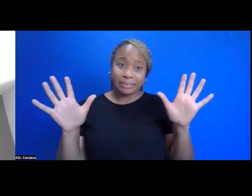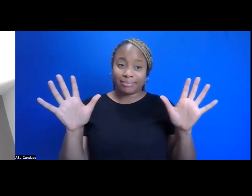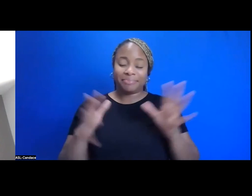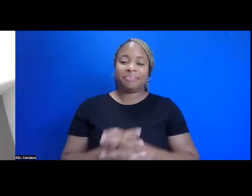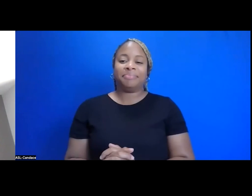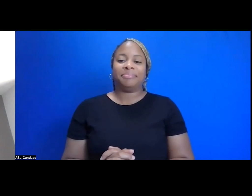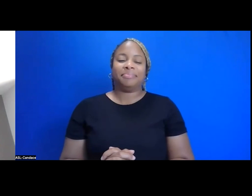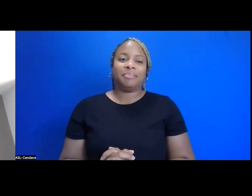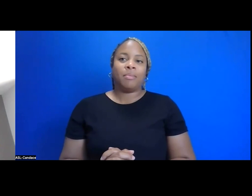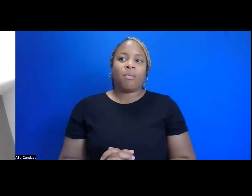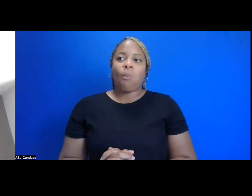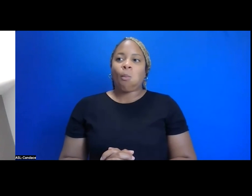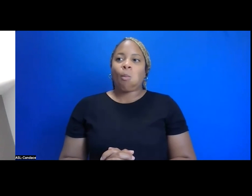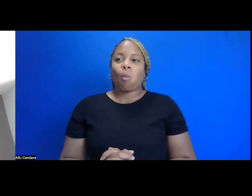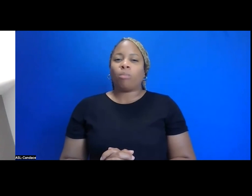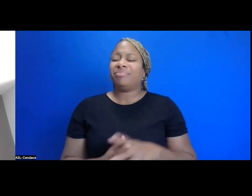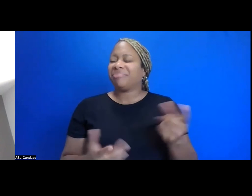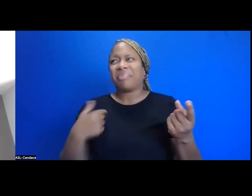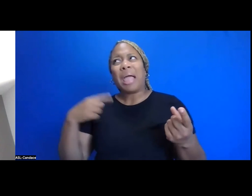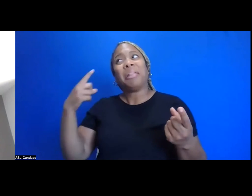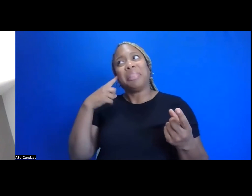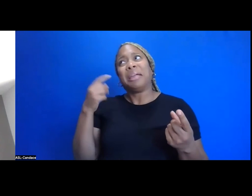I'm going to say I think it does.